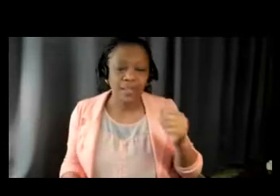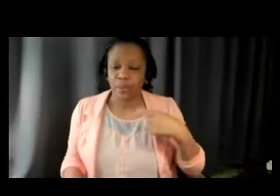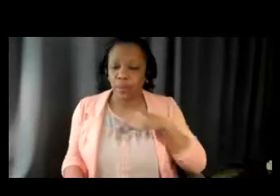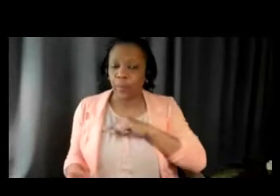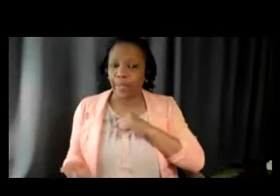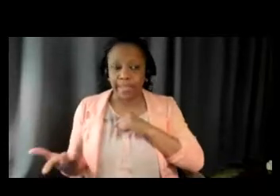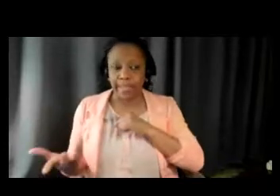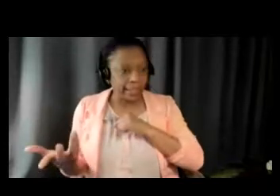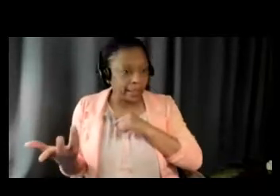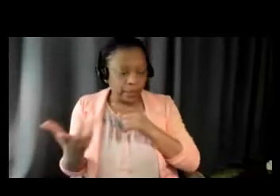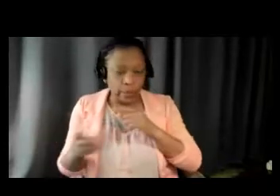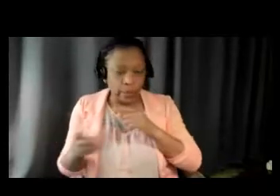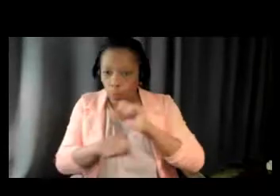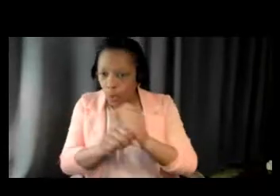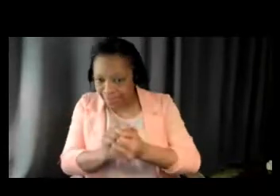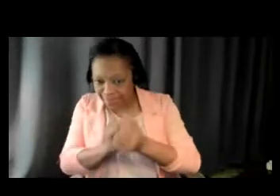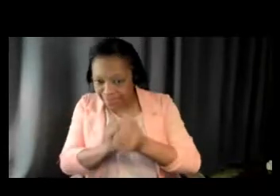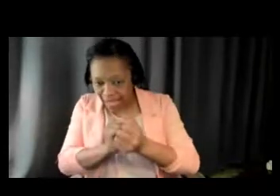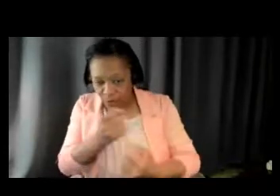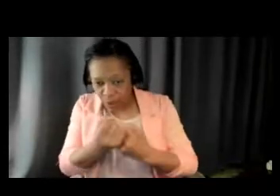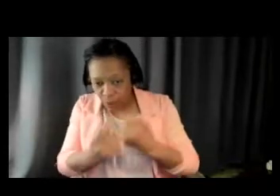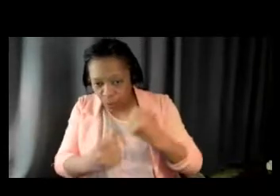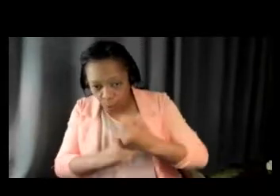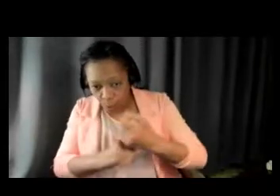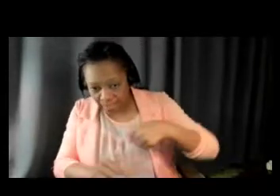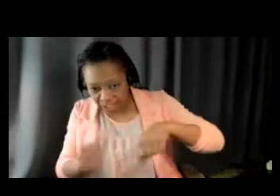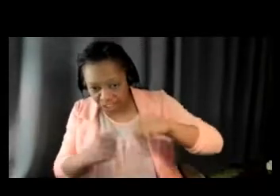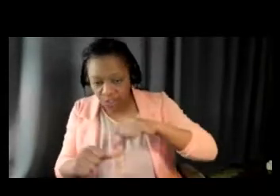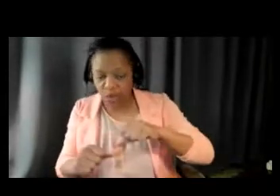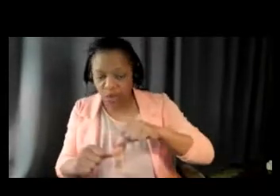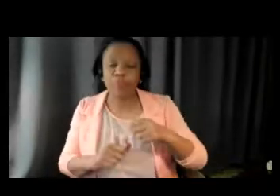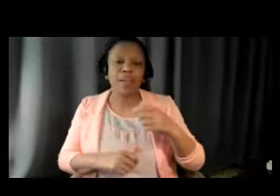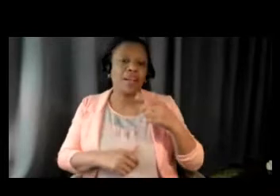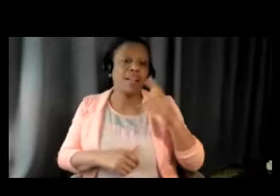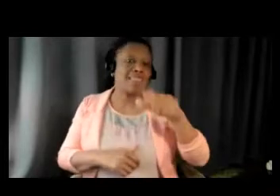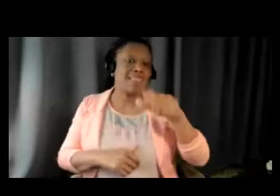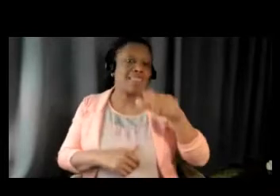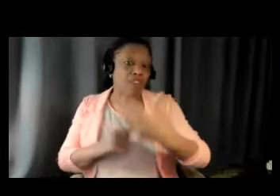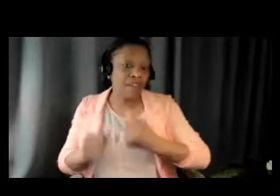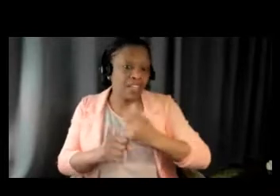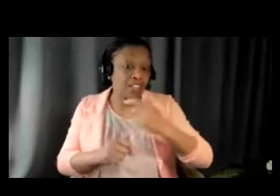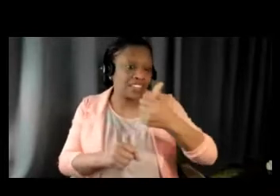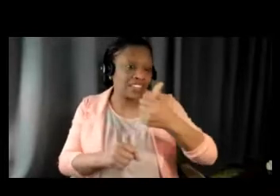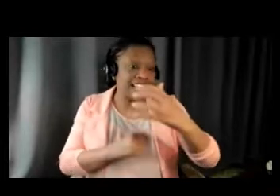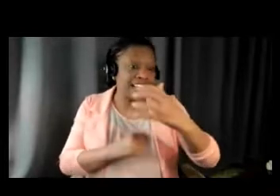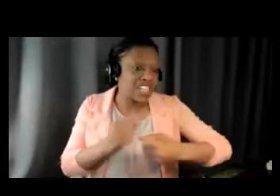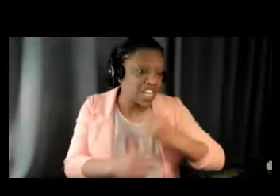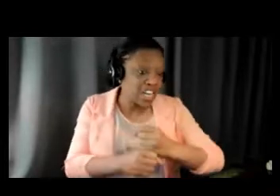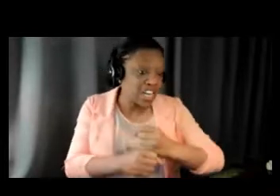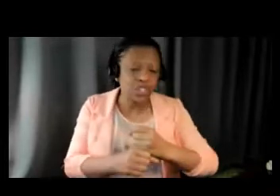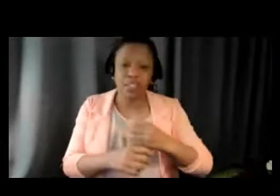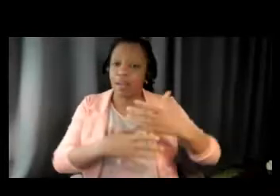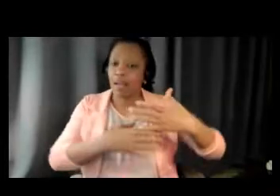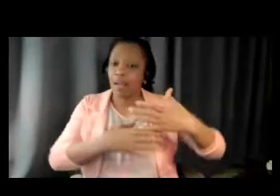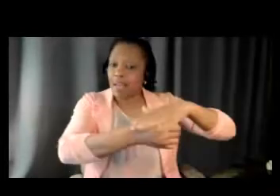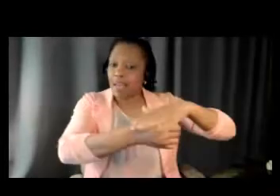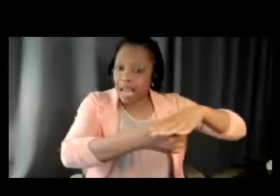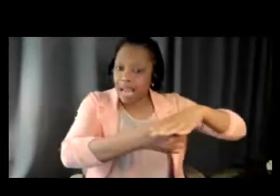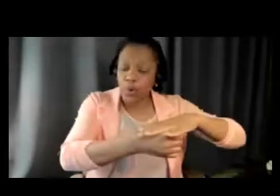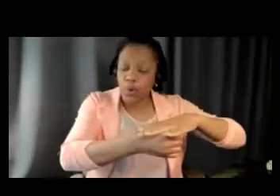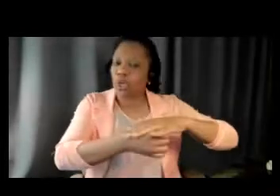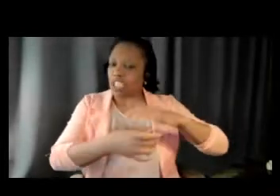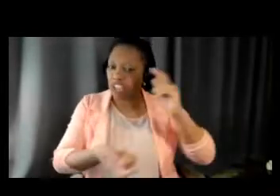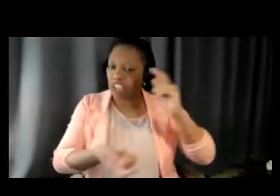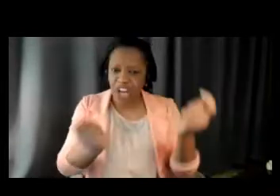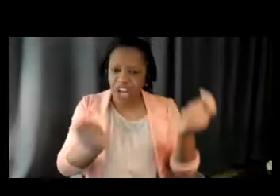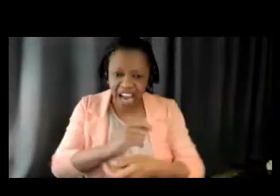within 5-10 years, the neighborhood changed. It became a food desert. We lost the jewel, grocery stores,